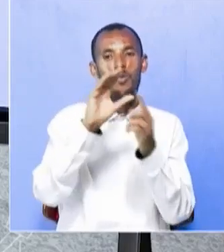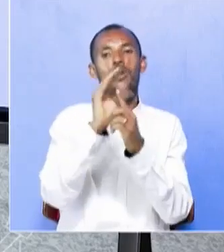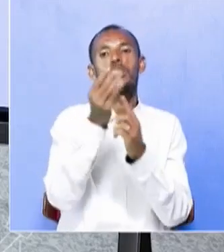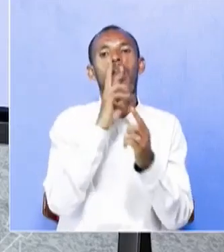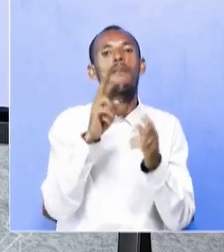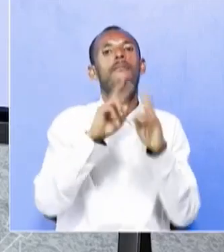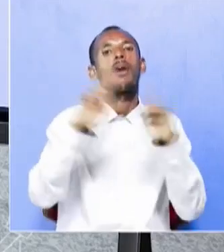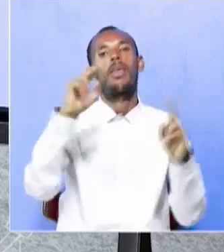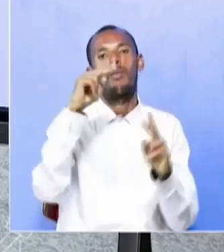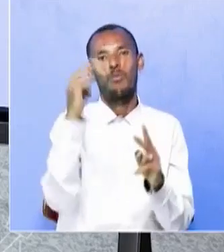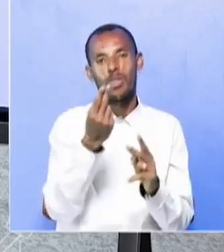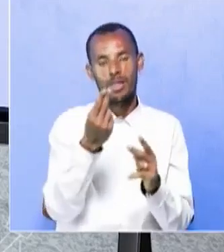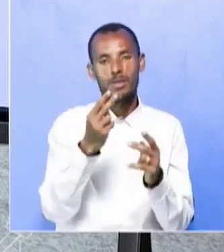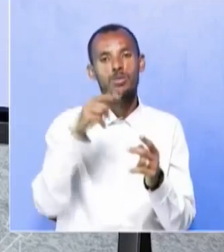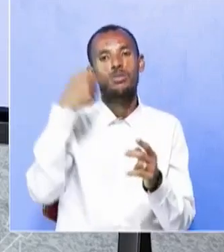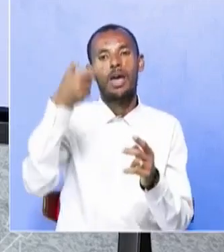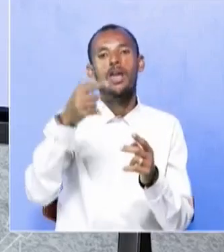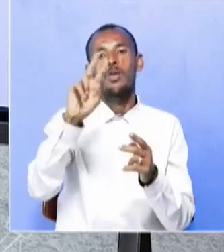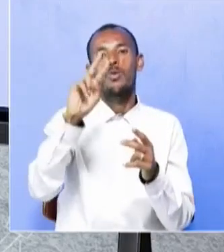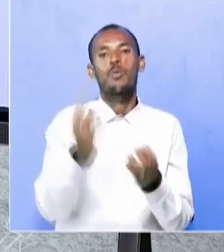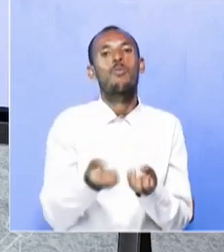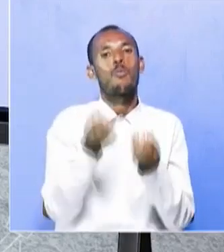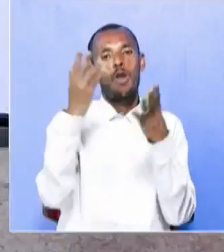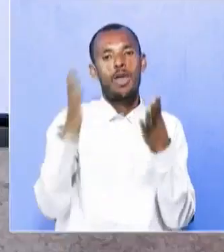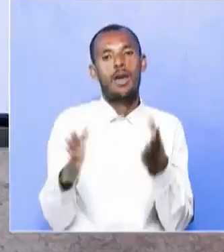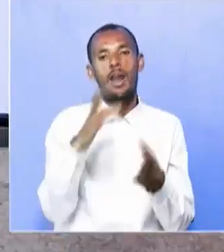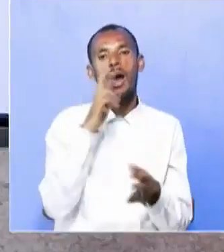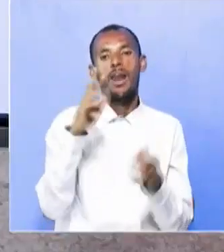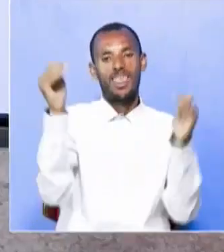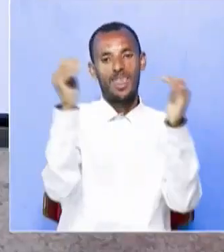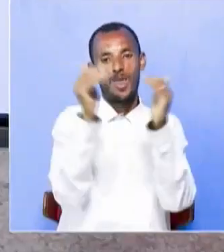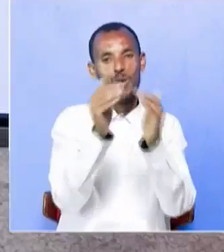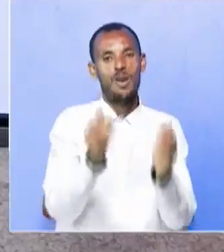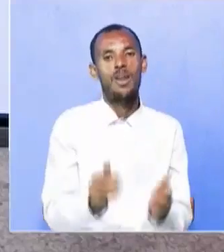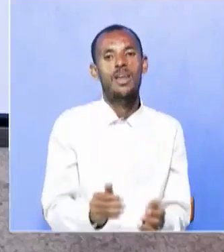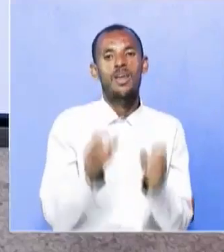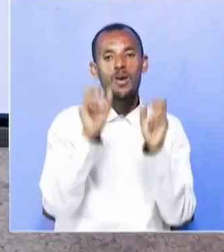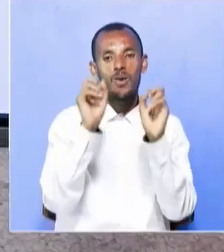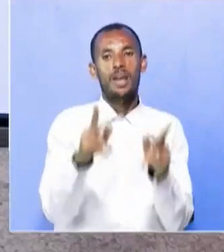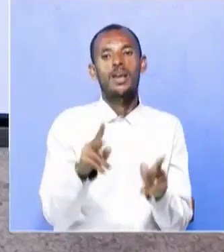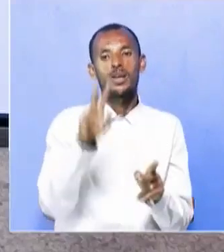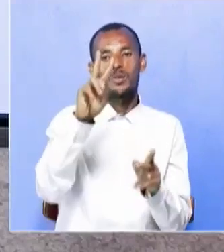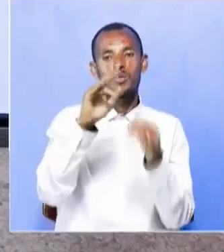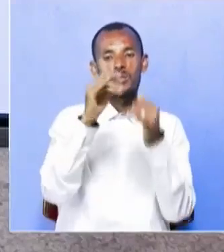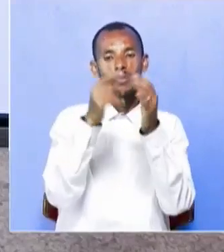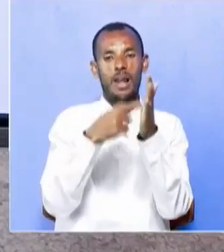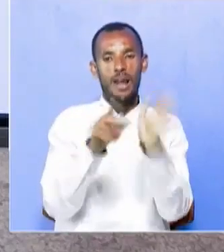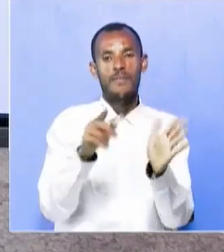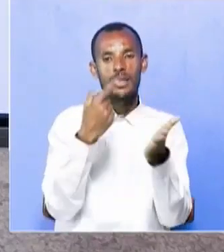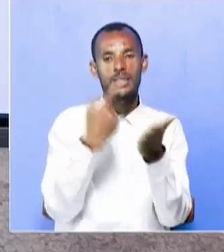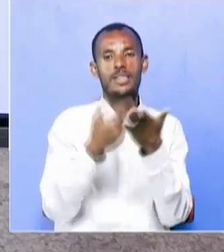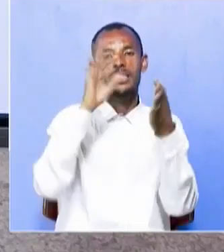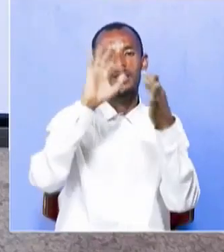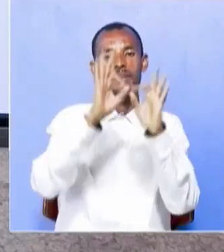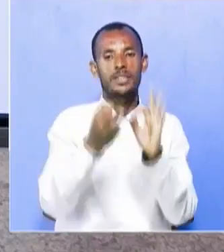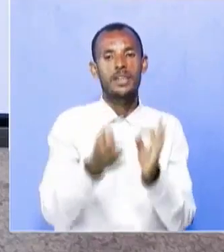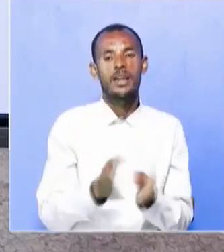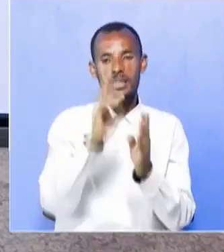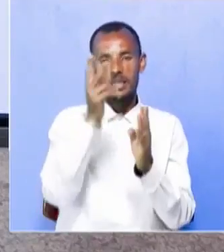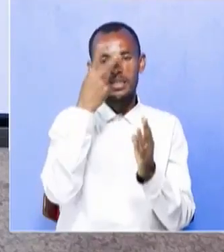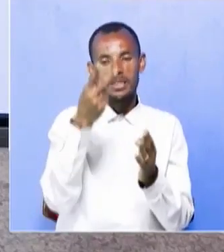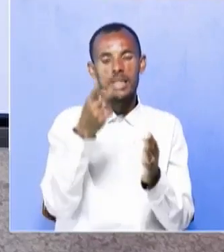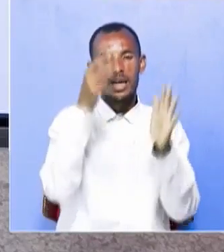very important to say two polygons are equal. Okay, to clarify this definition, let's take a